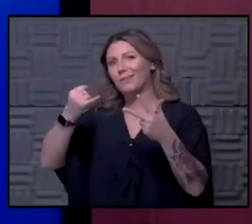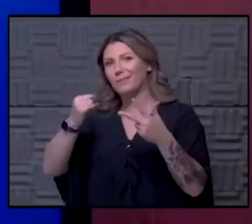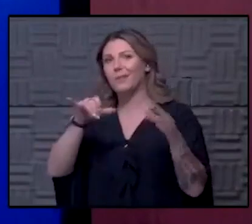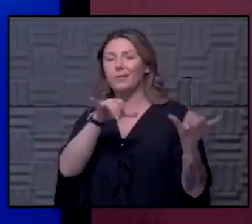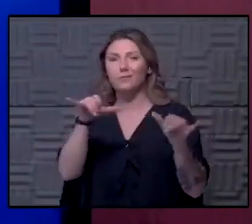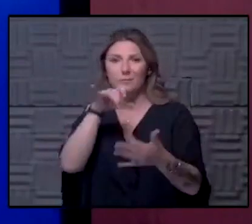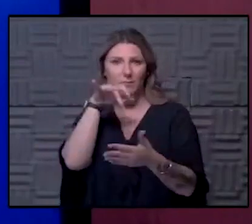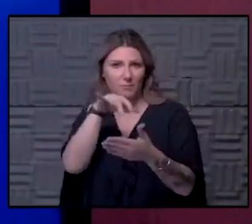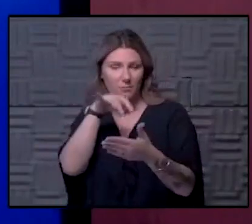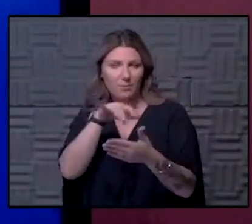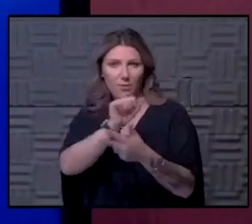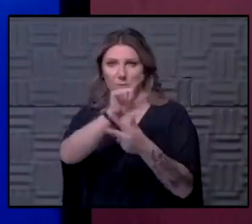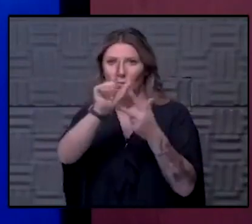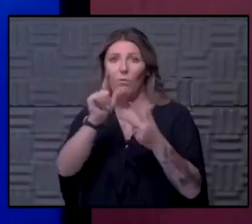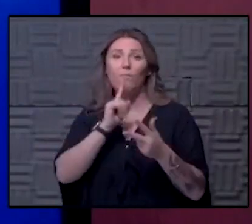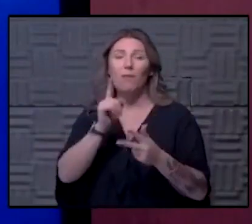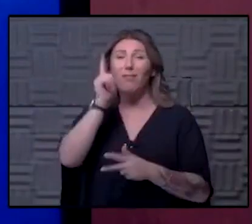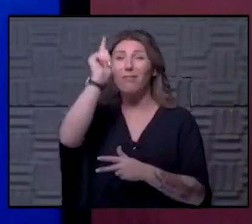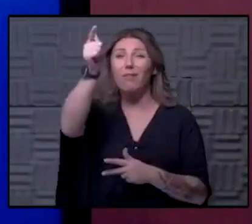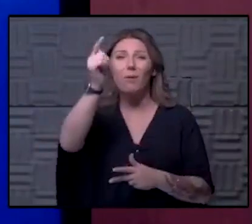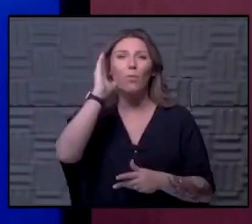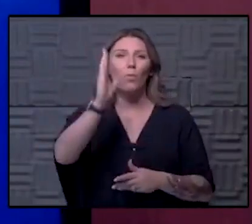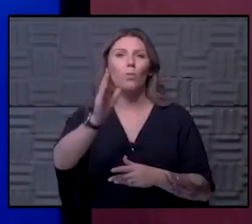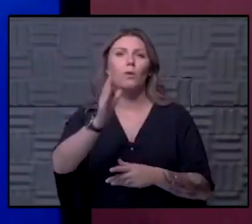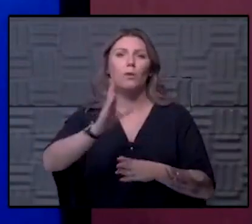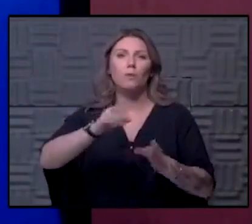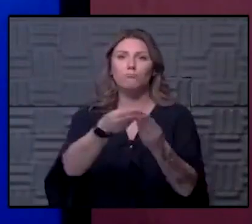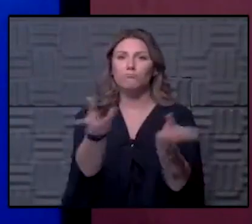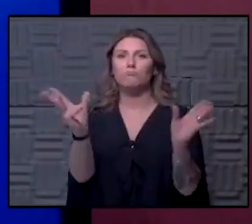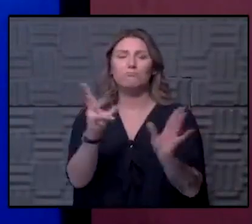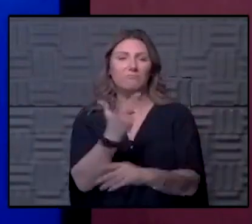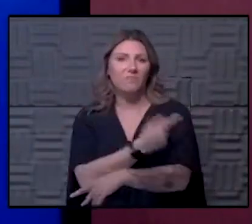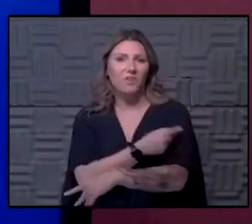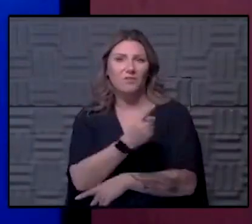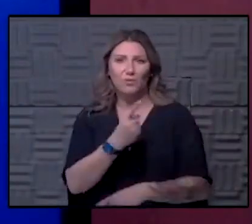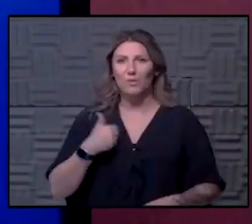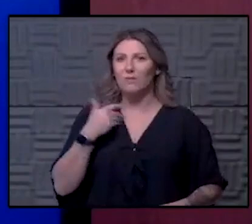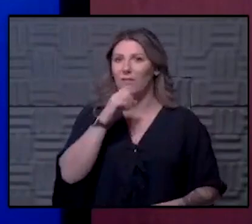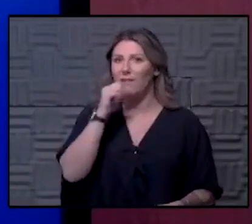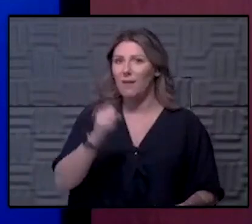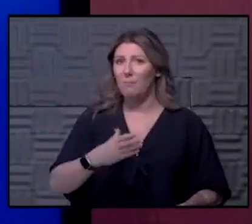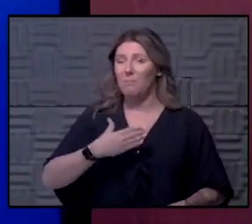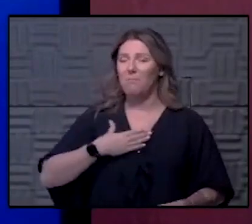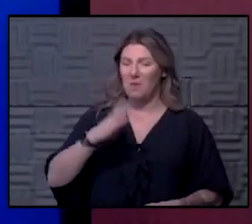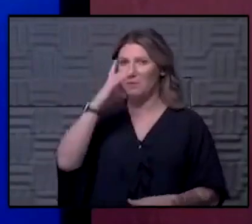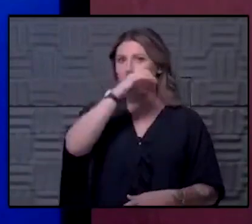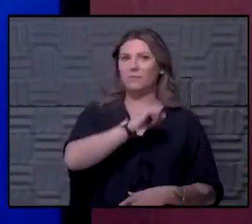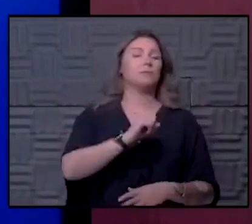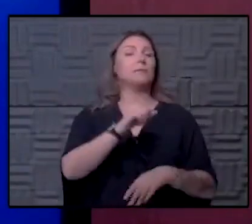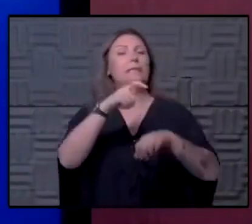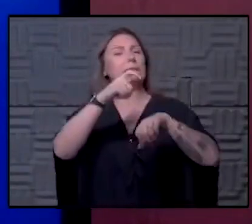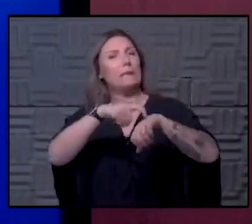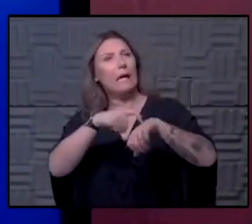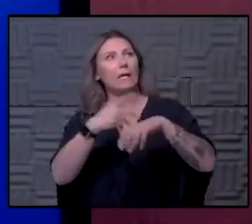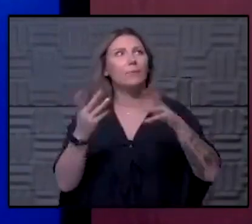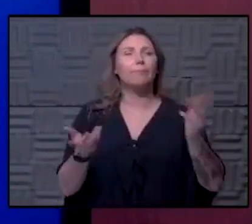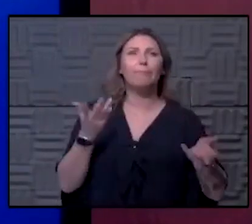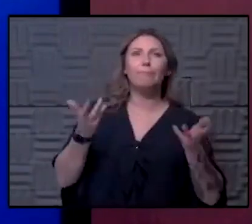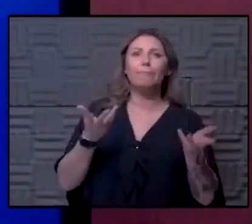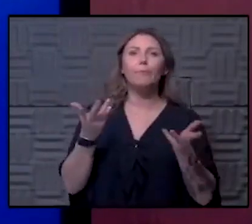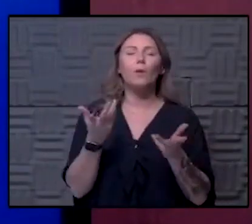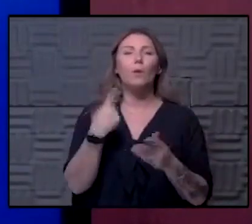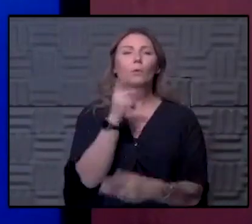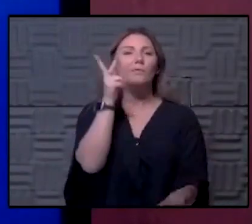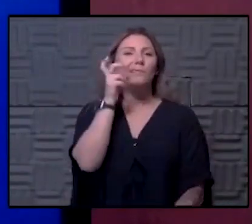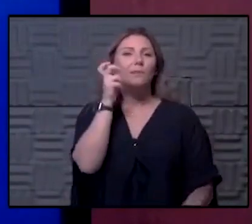I think in the long run, we'll be giving vaccine down to a very young age. That's Yeah. my guess. And there's a question of timing. What we're